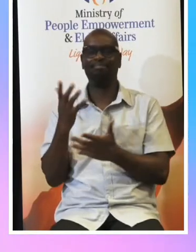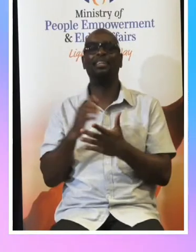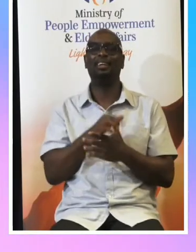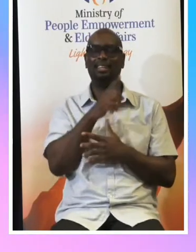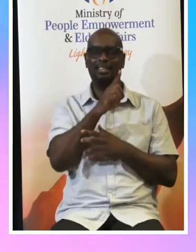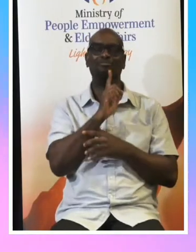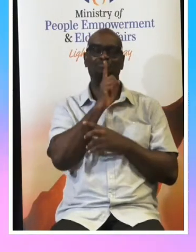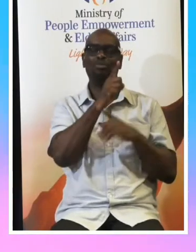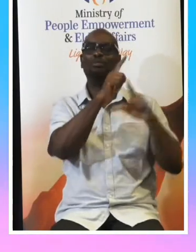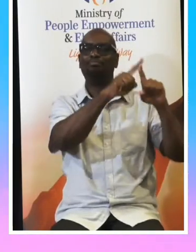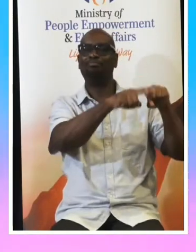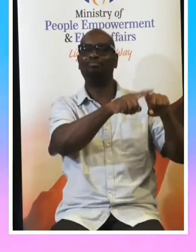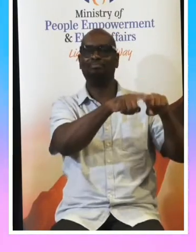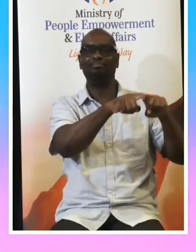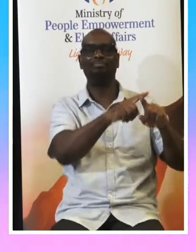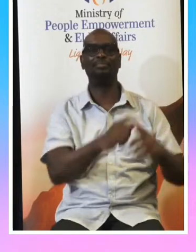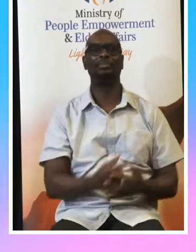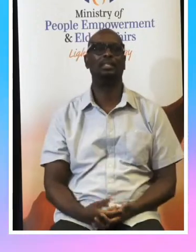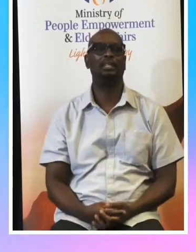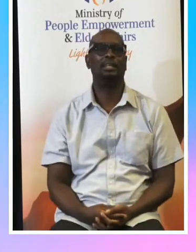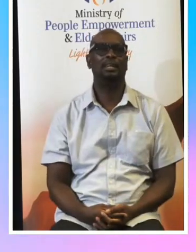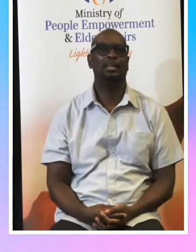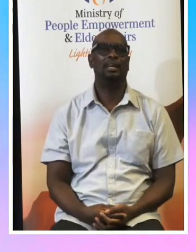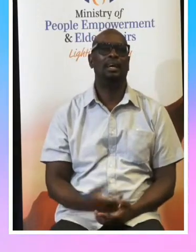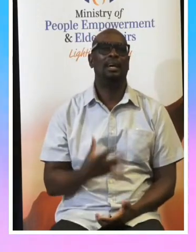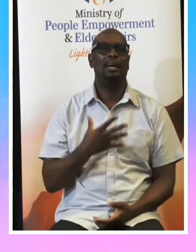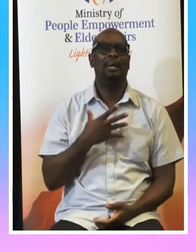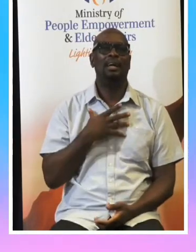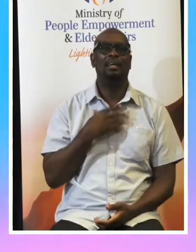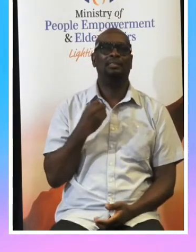is in the Senate now since January